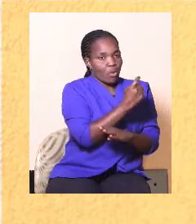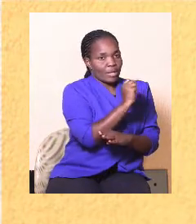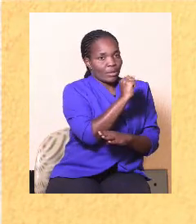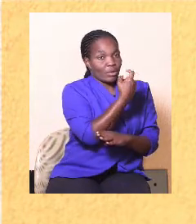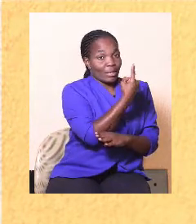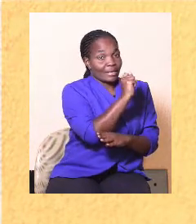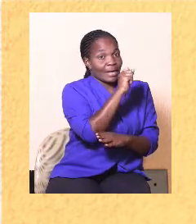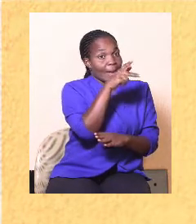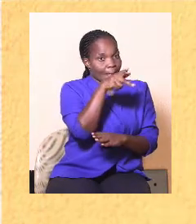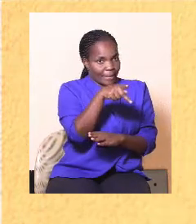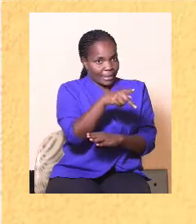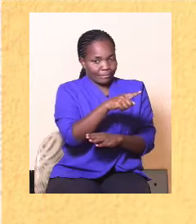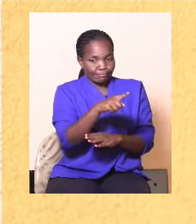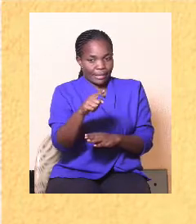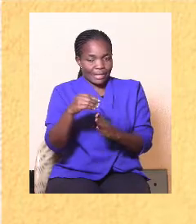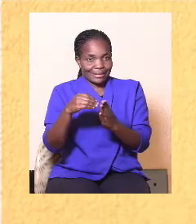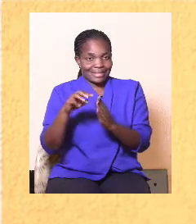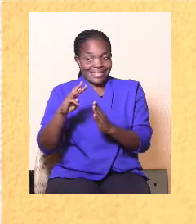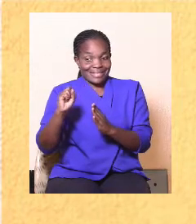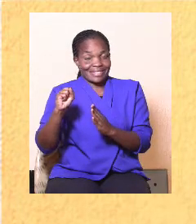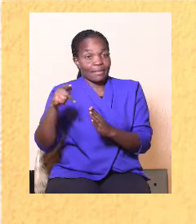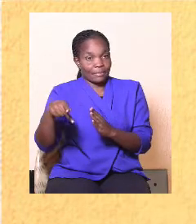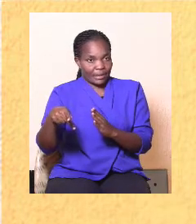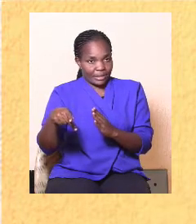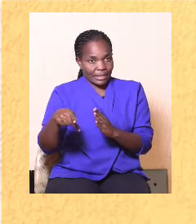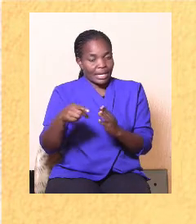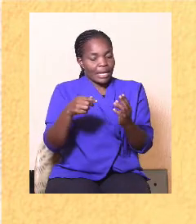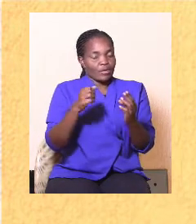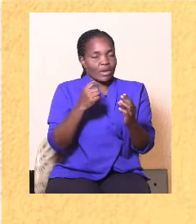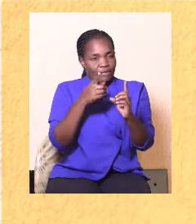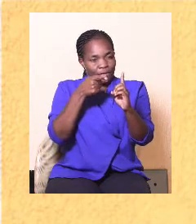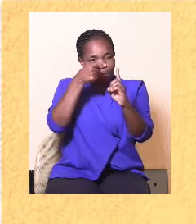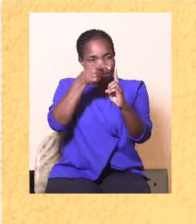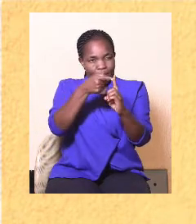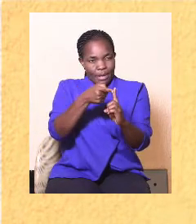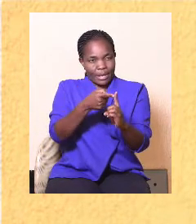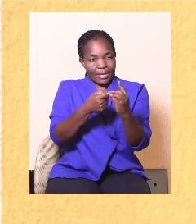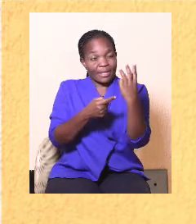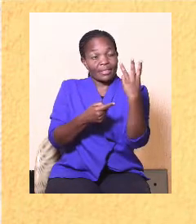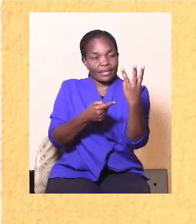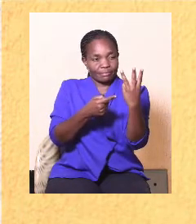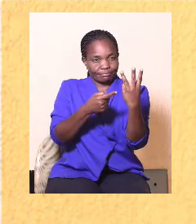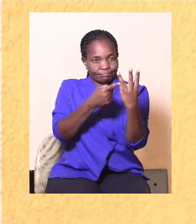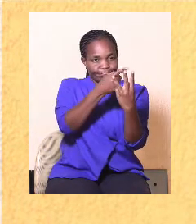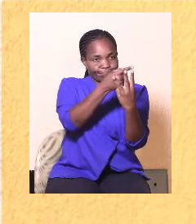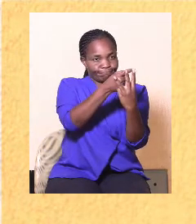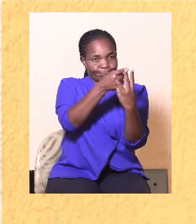goals and address these three goals as we were directed by the President.